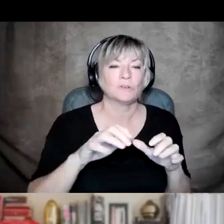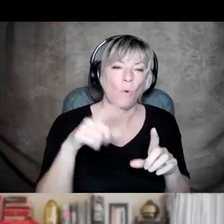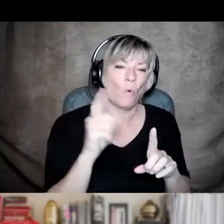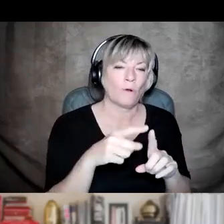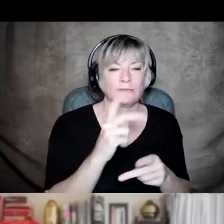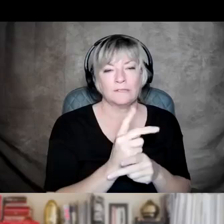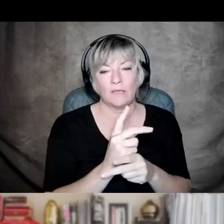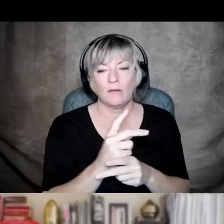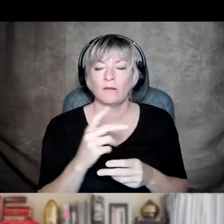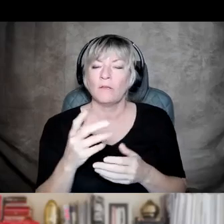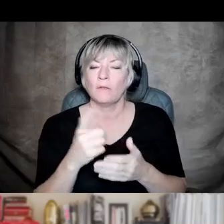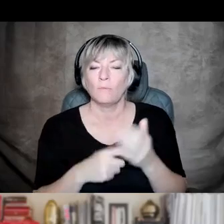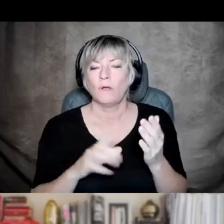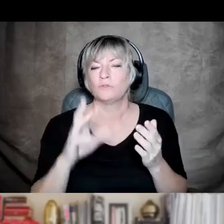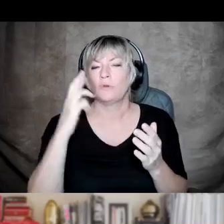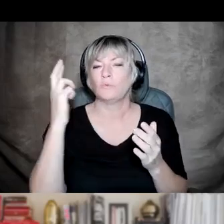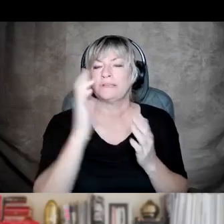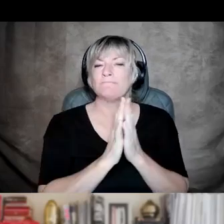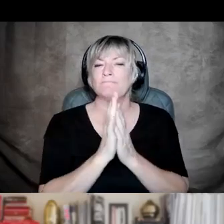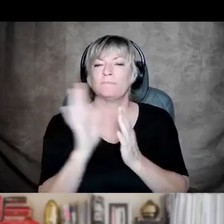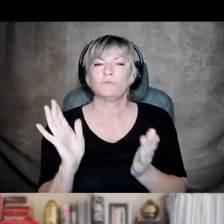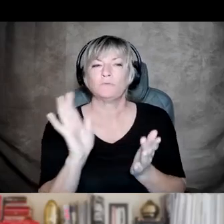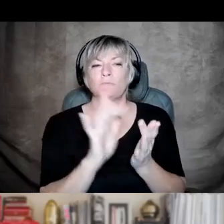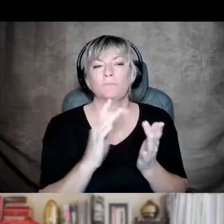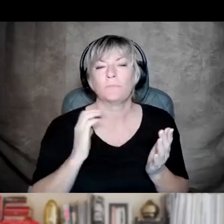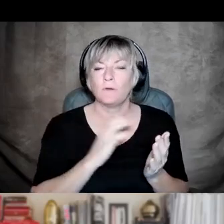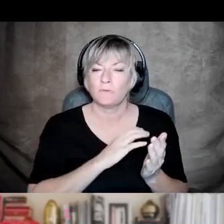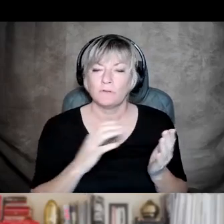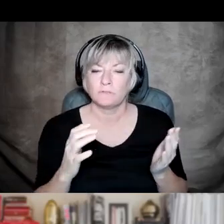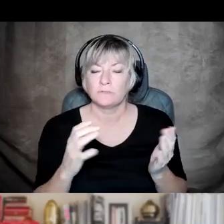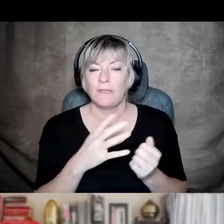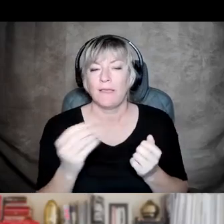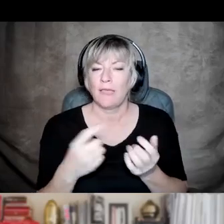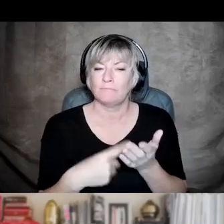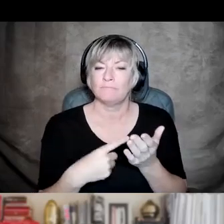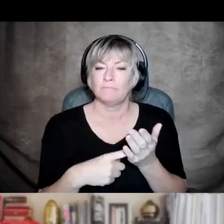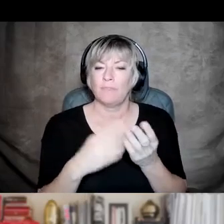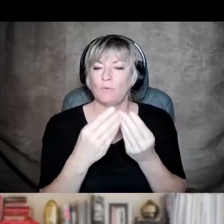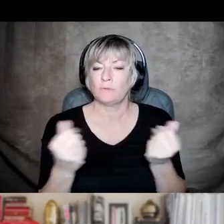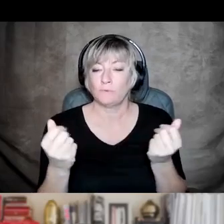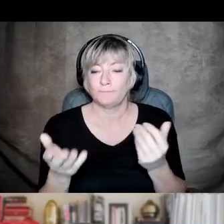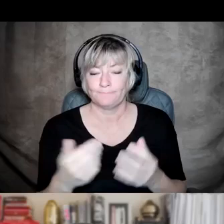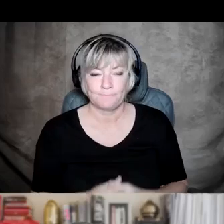share what motivated you to reach out to Congress and talk about the resolution?